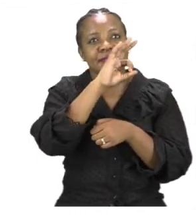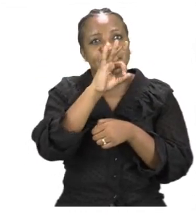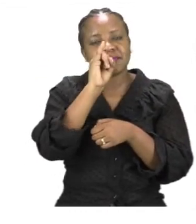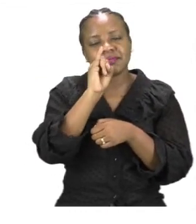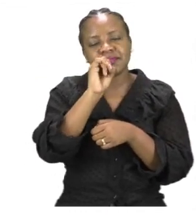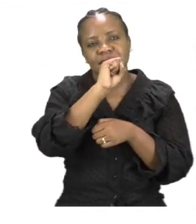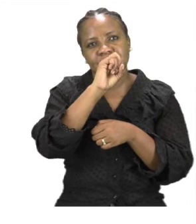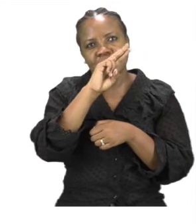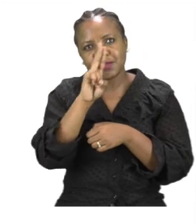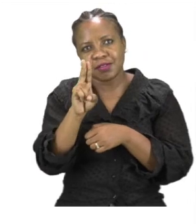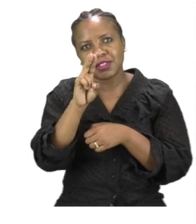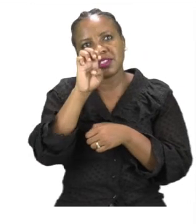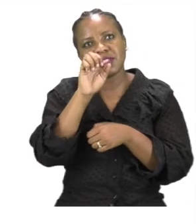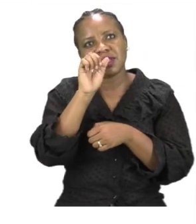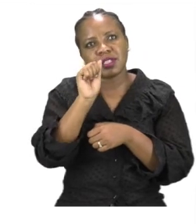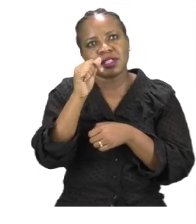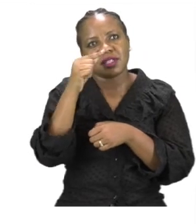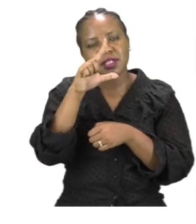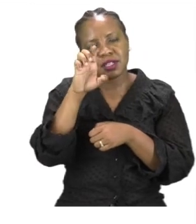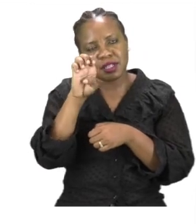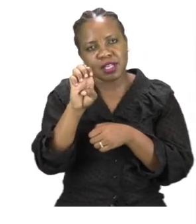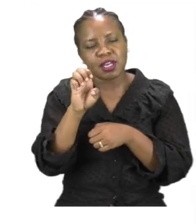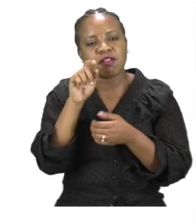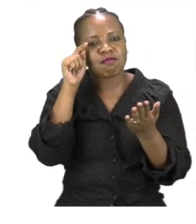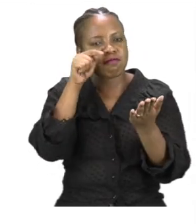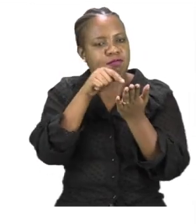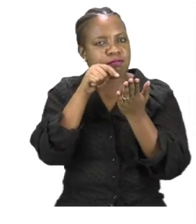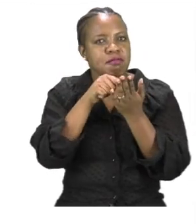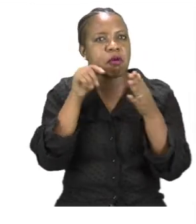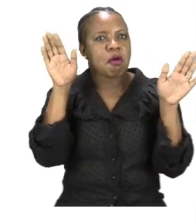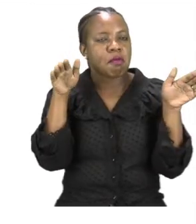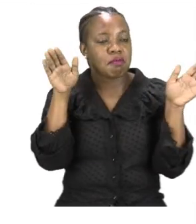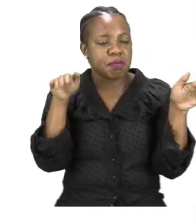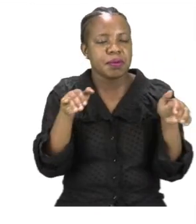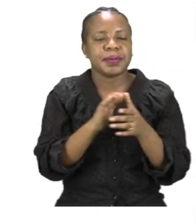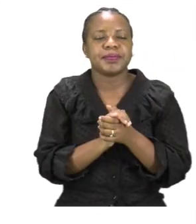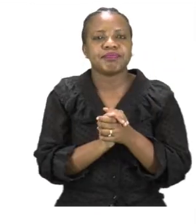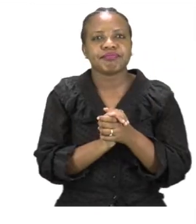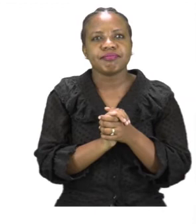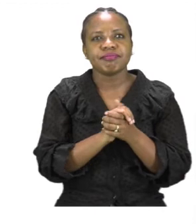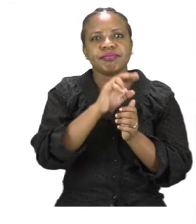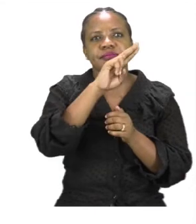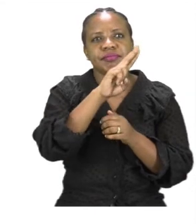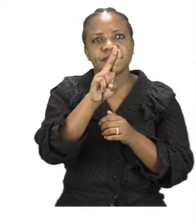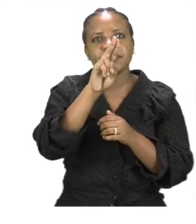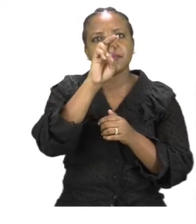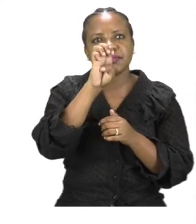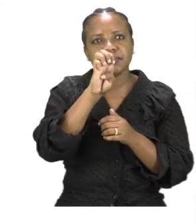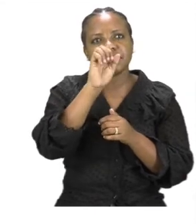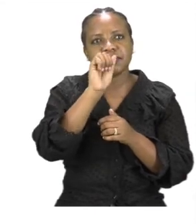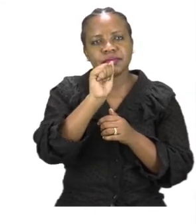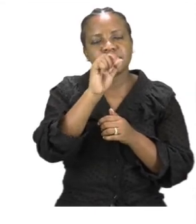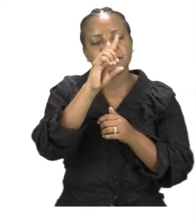of eagle. The headband in this case is what is on our coat